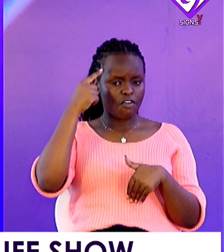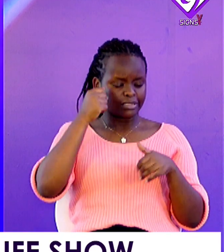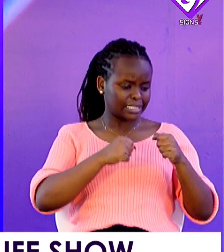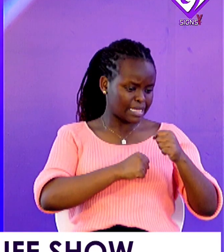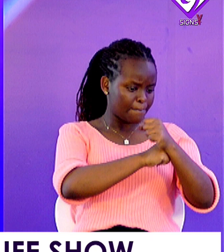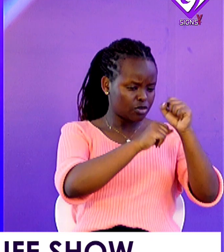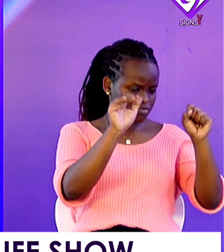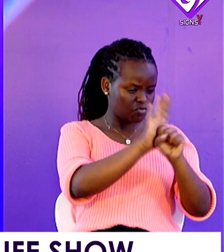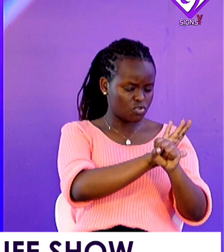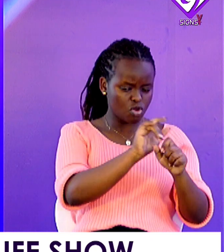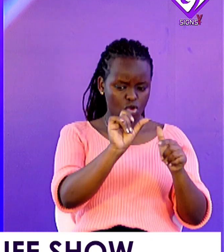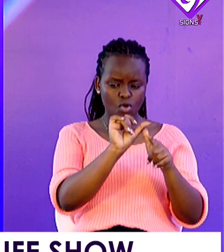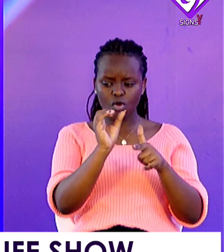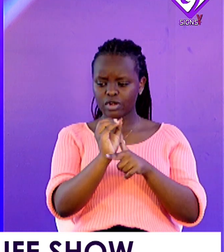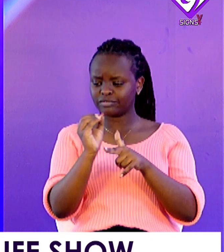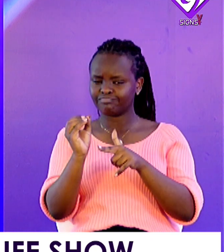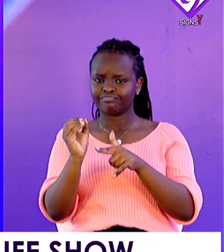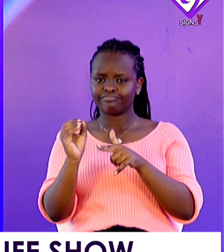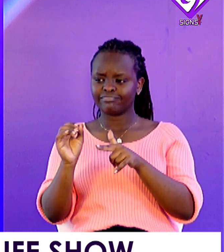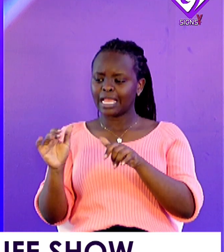or anti-spirituality?